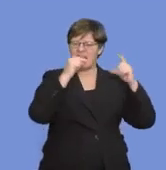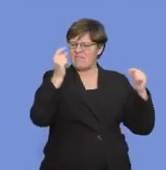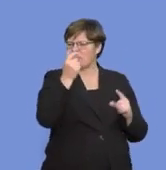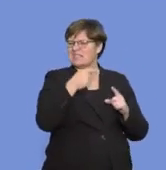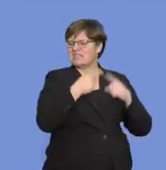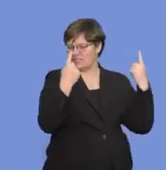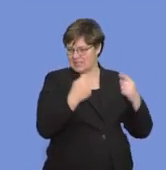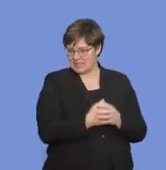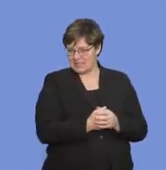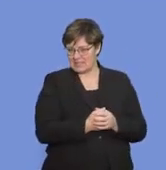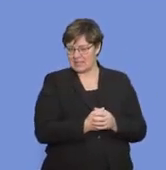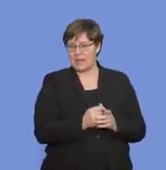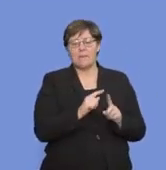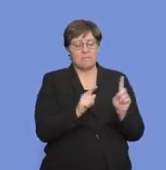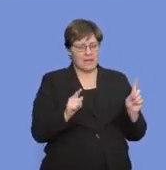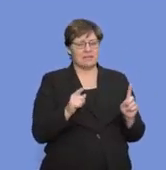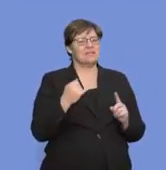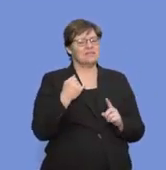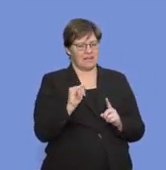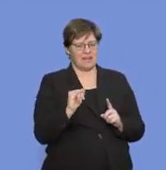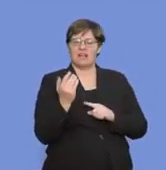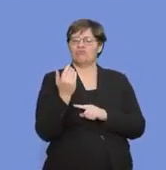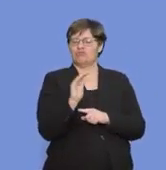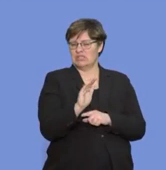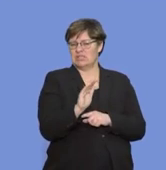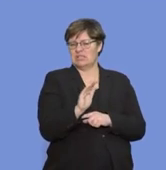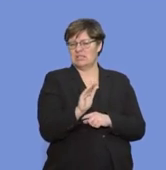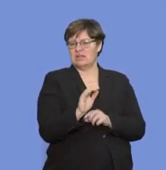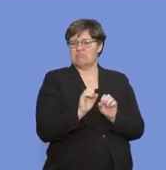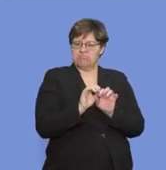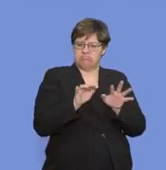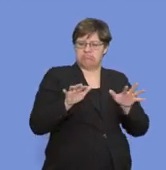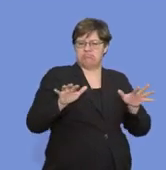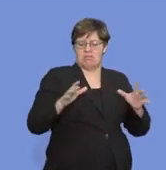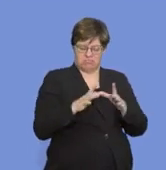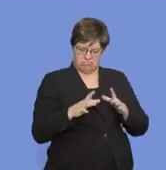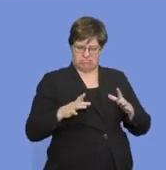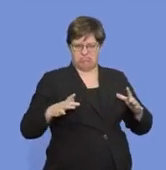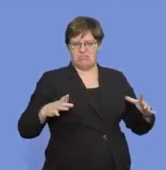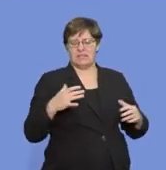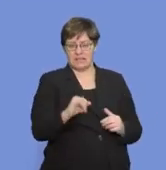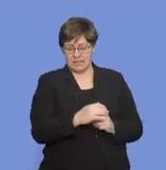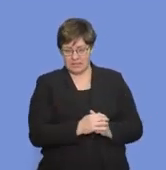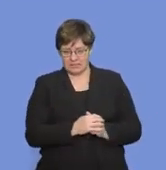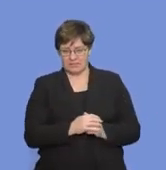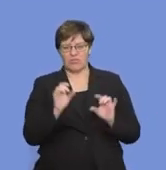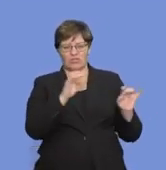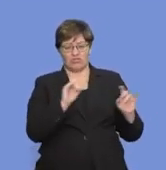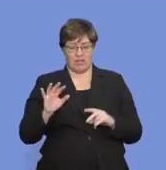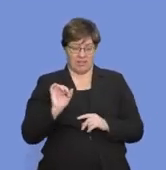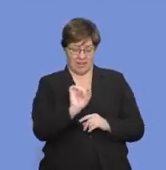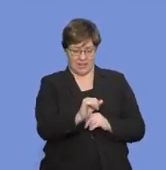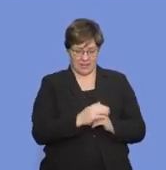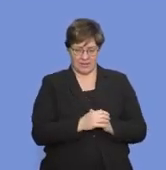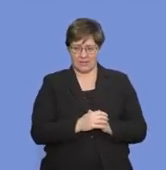and the leaves make it look slightly different, although it is still quite a tree that, you know, spreads out. So, and that's